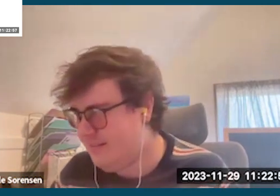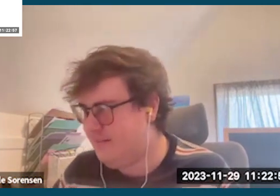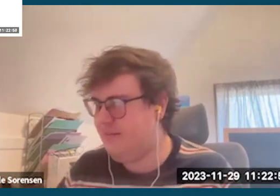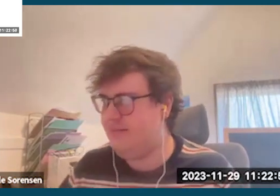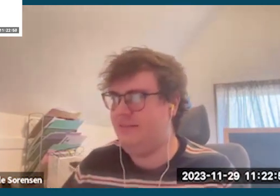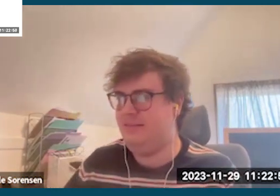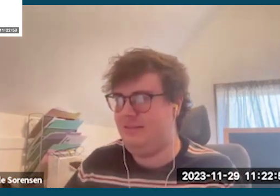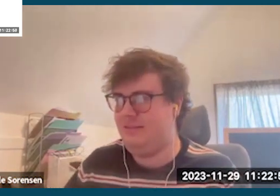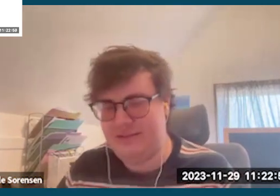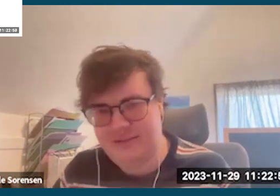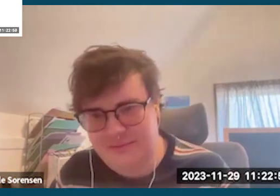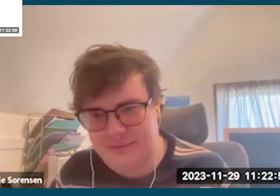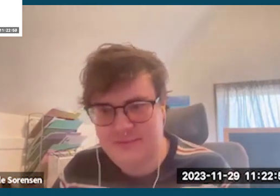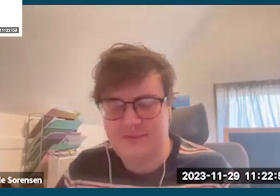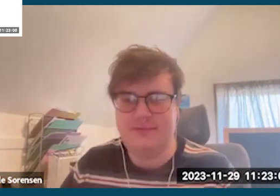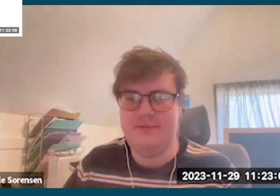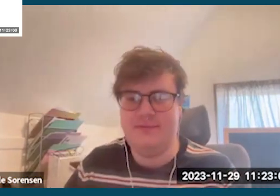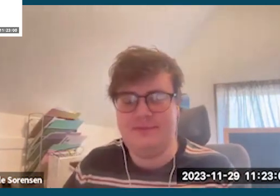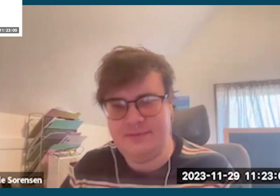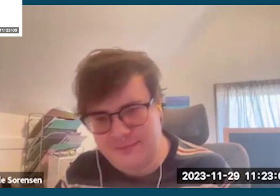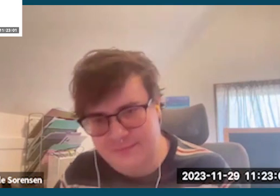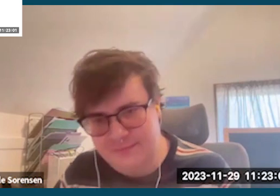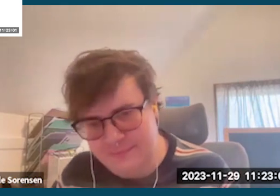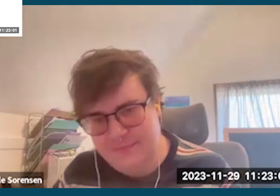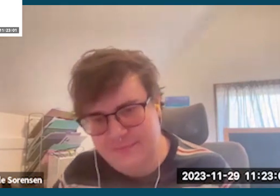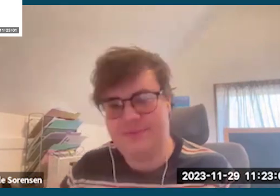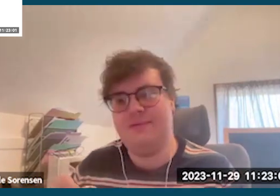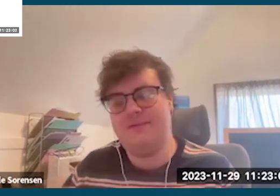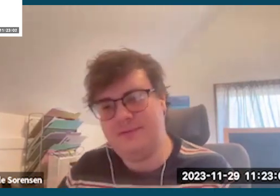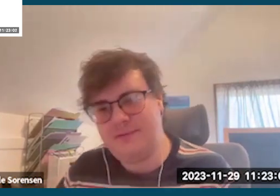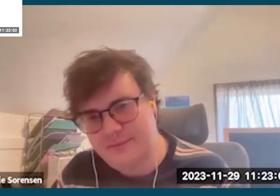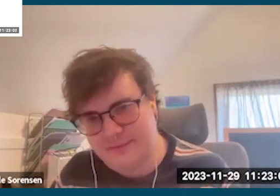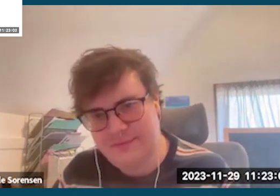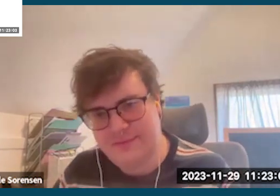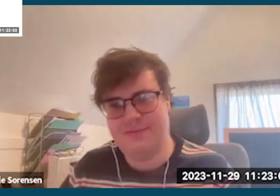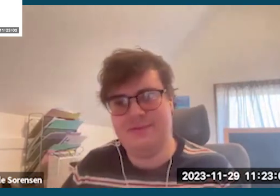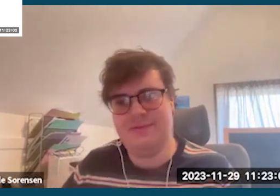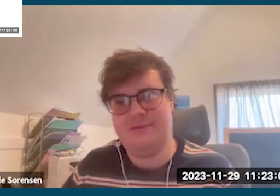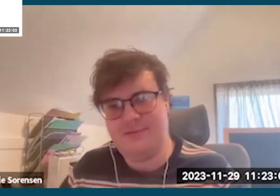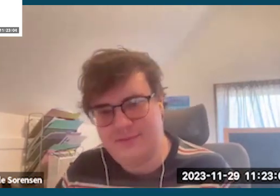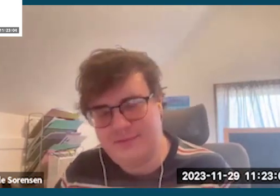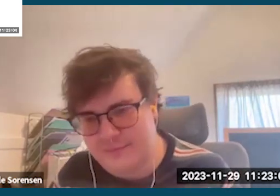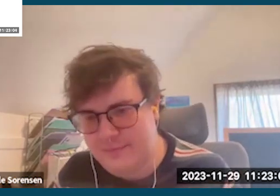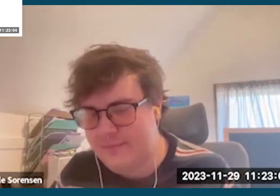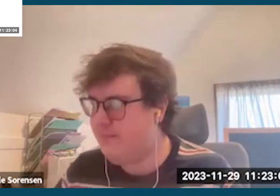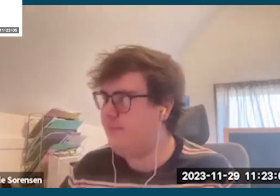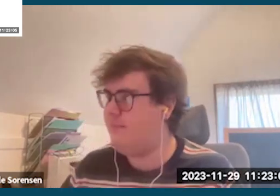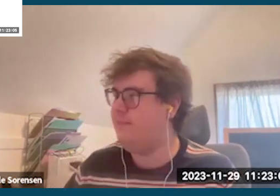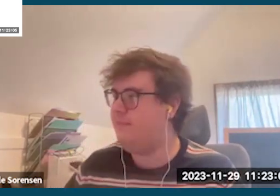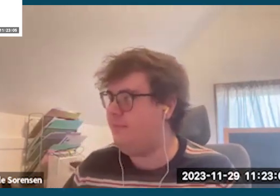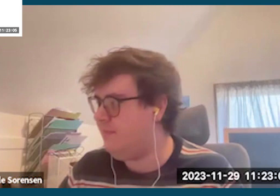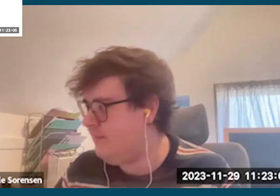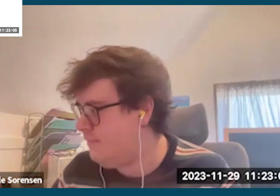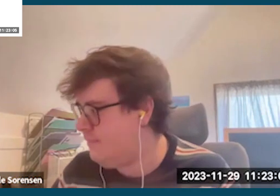given that it does take me longer to respond, so it can be tempting to skip over for the sake of time. I also like it